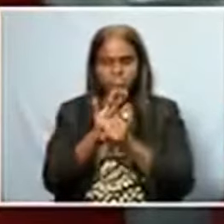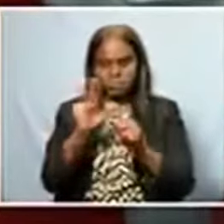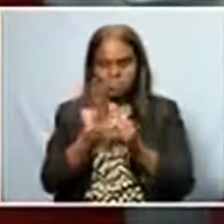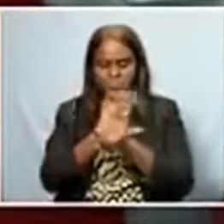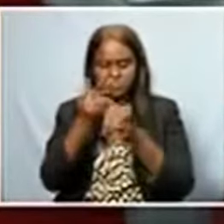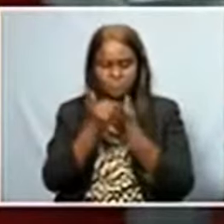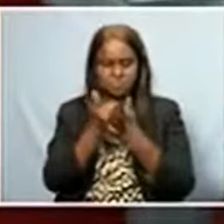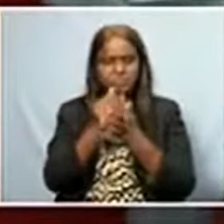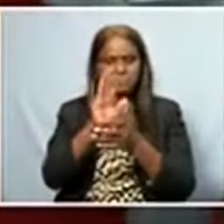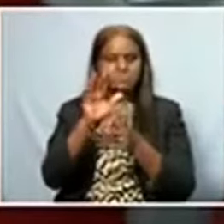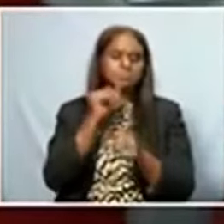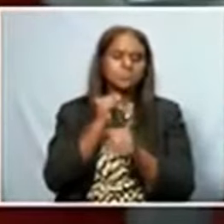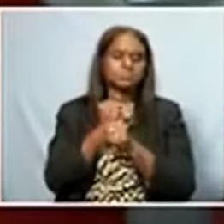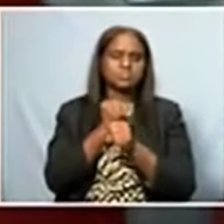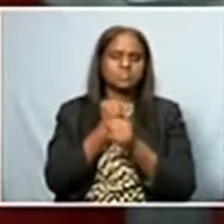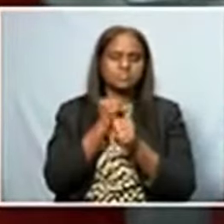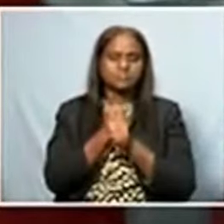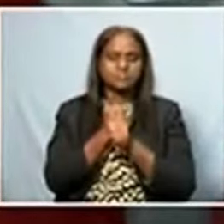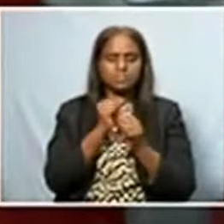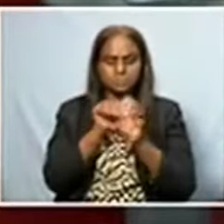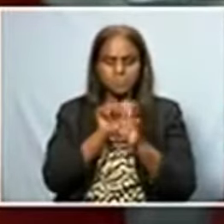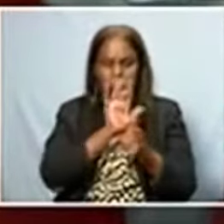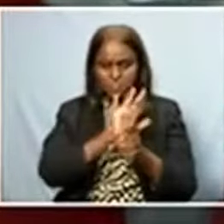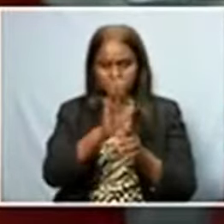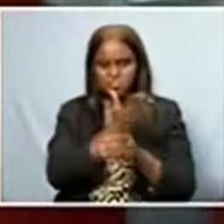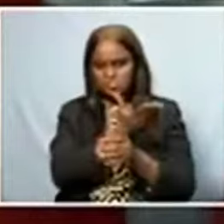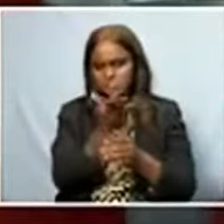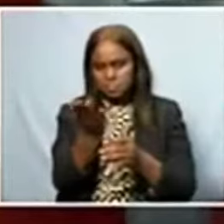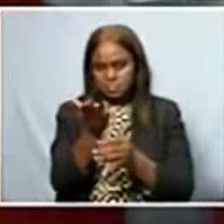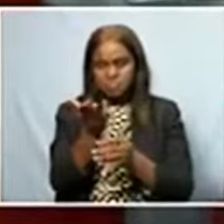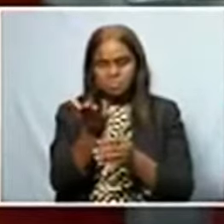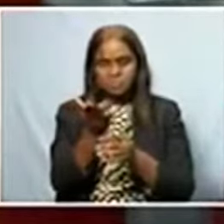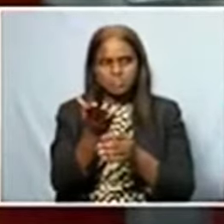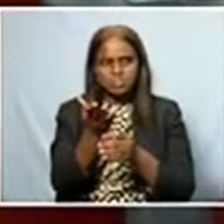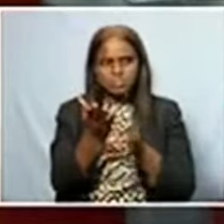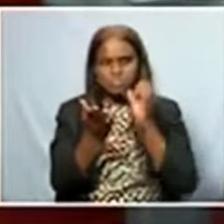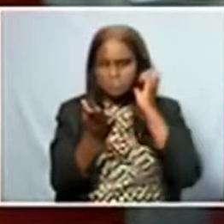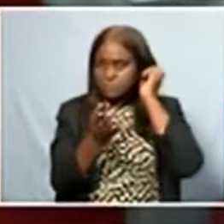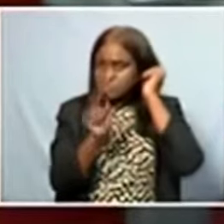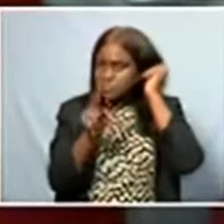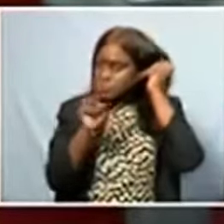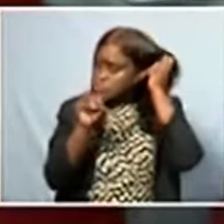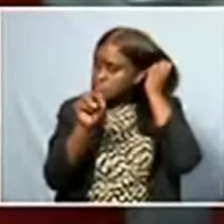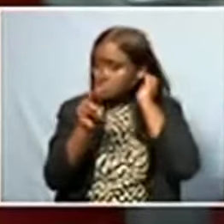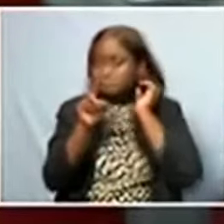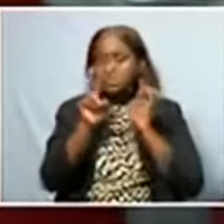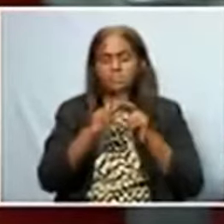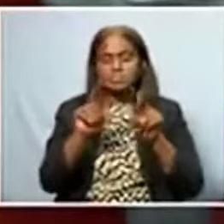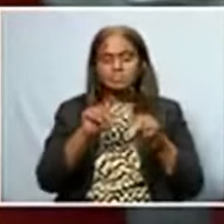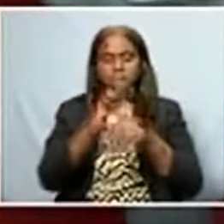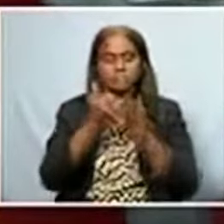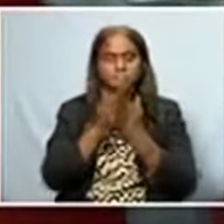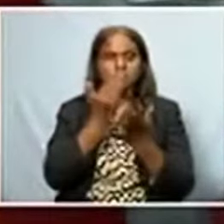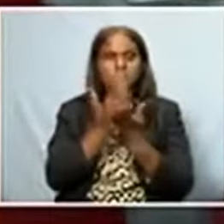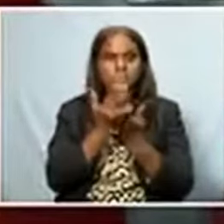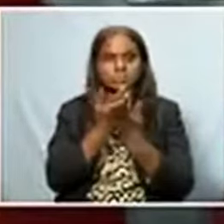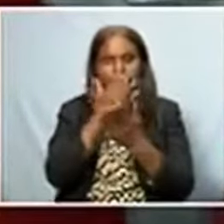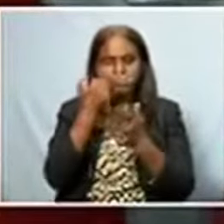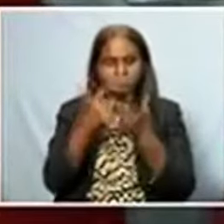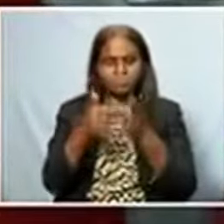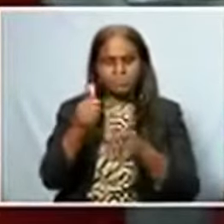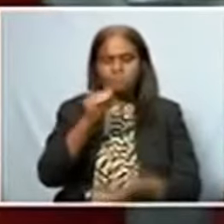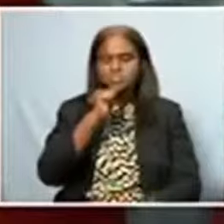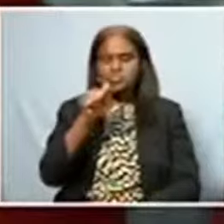core mandates. In view of the foregoing, Mr. Chairman, the proposal should not